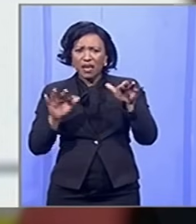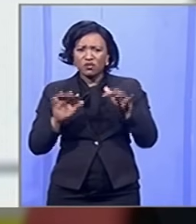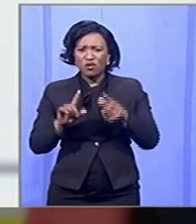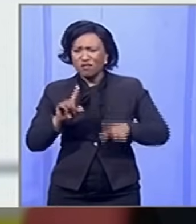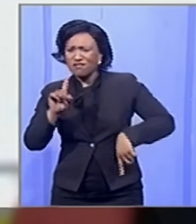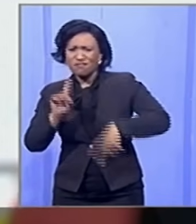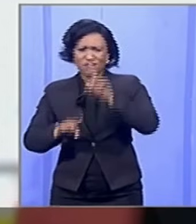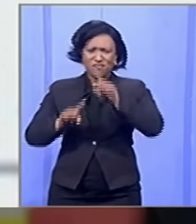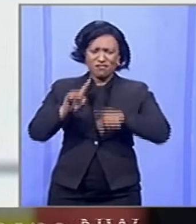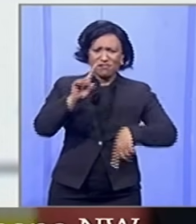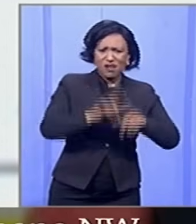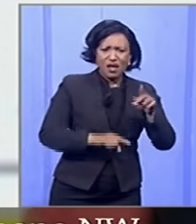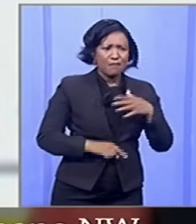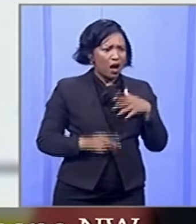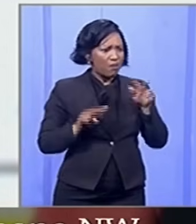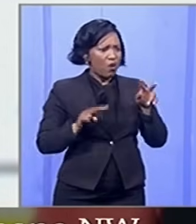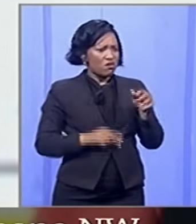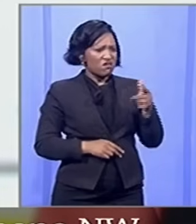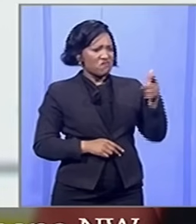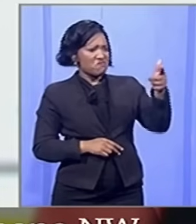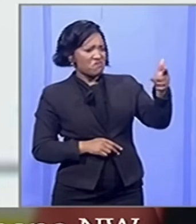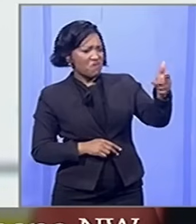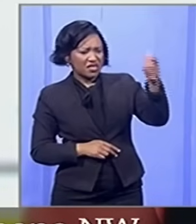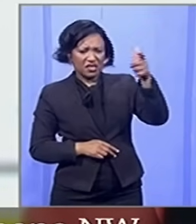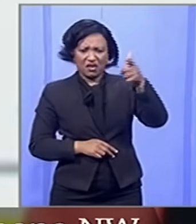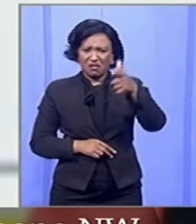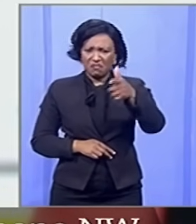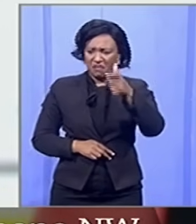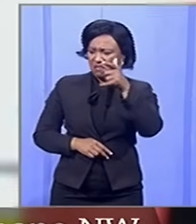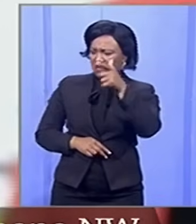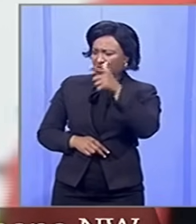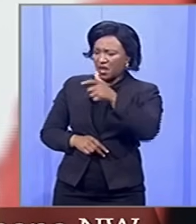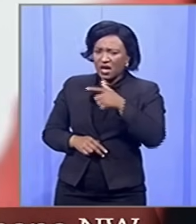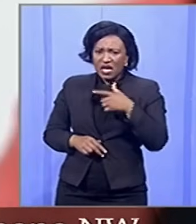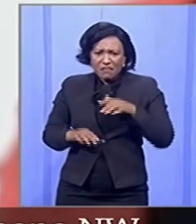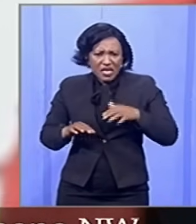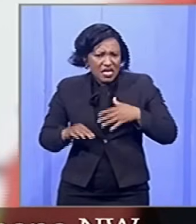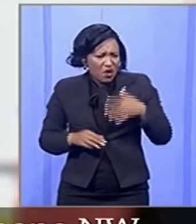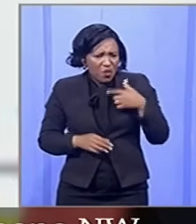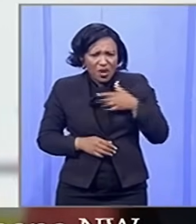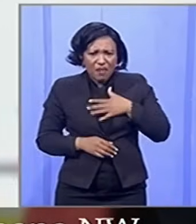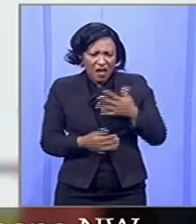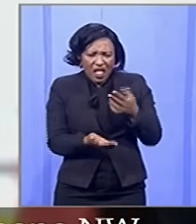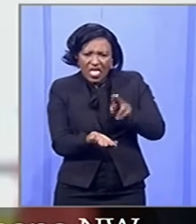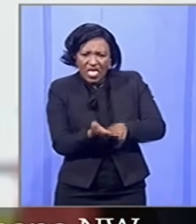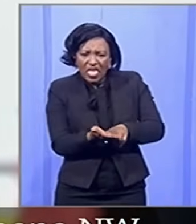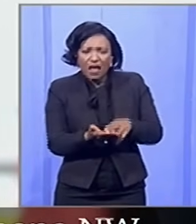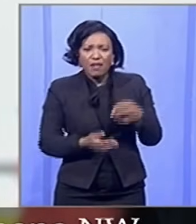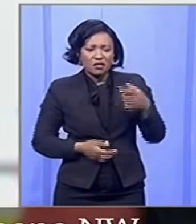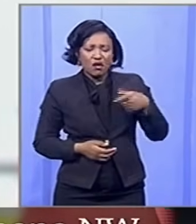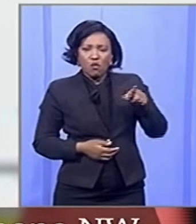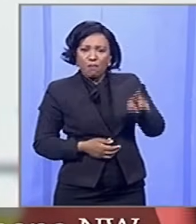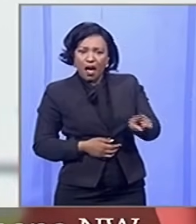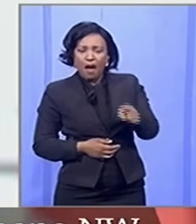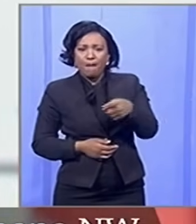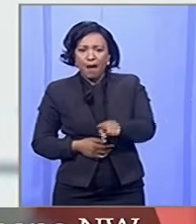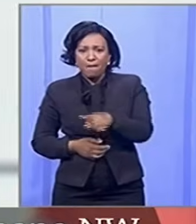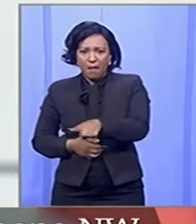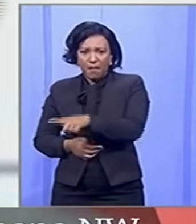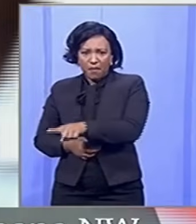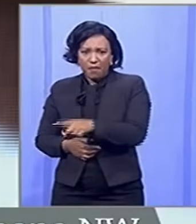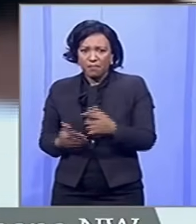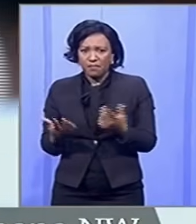thunya kwacha kwacha. Hao go ntate ke ntse ba kopana le ke paqama ke paqama fo ntse ba ga khona gona re bitse re